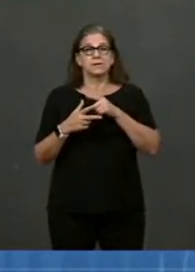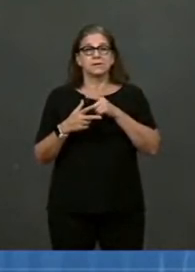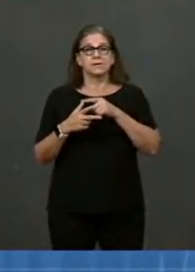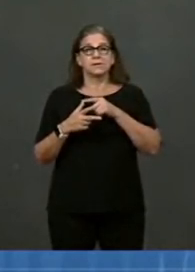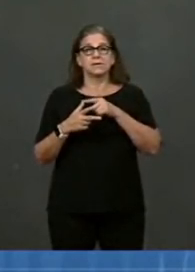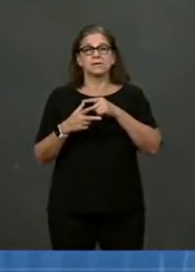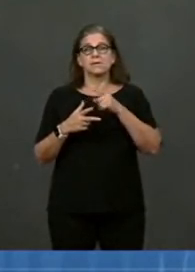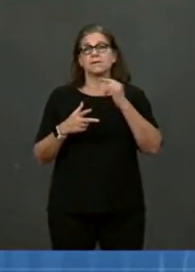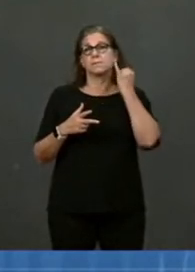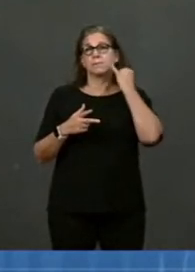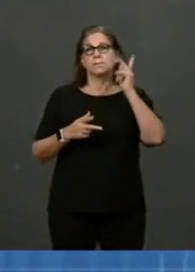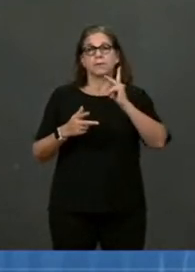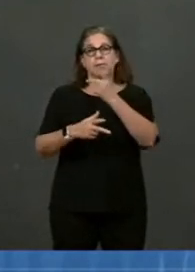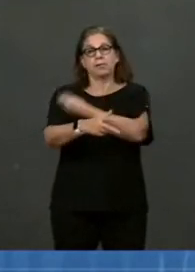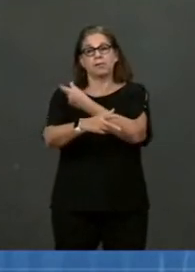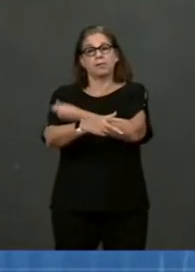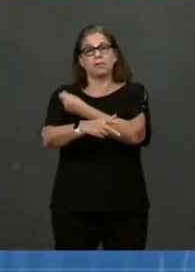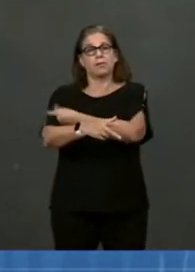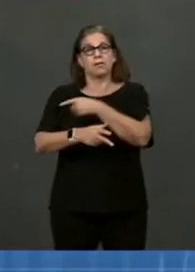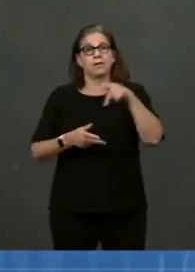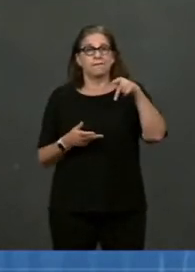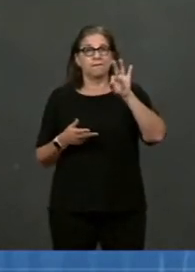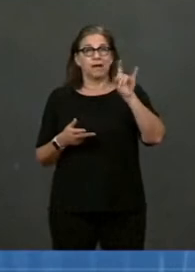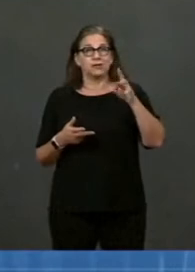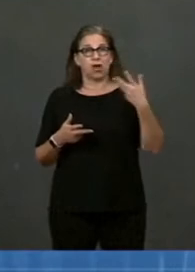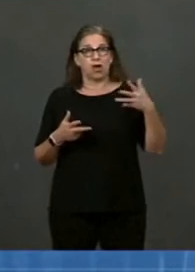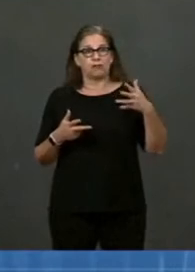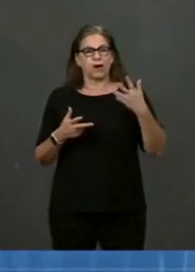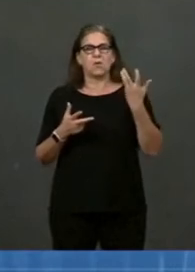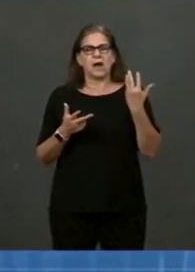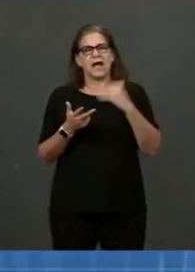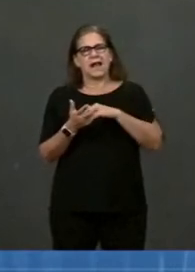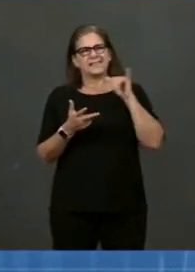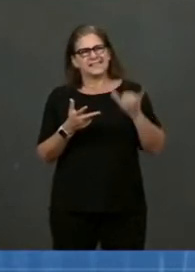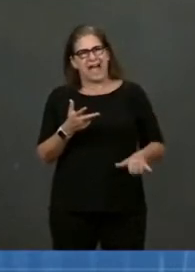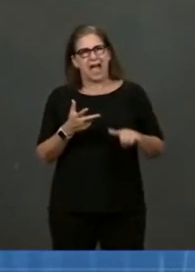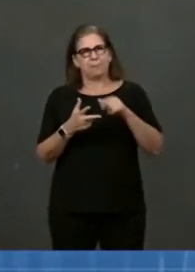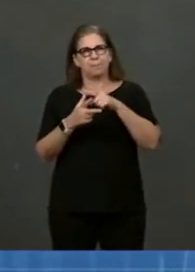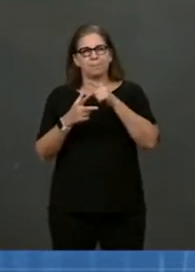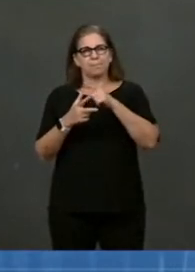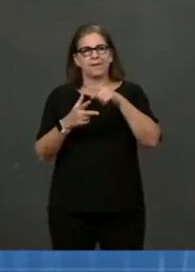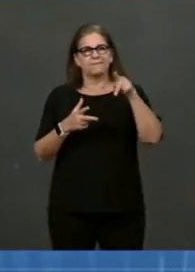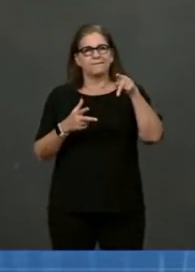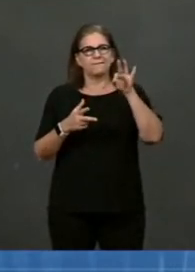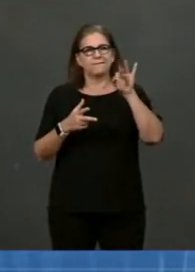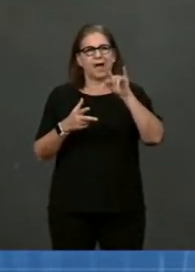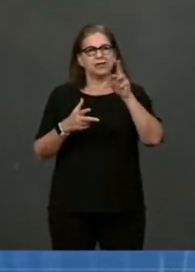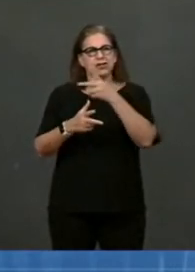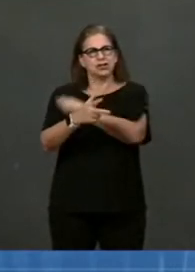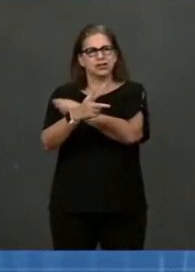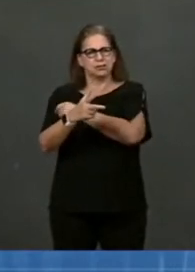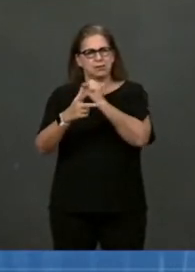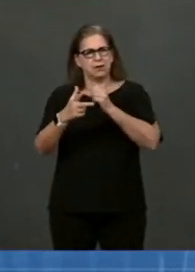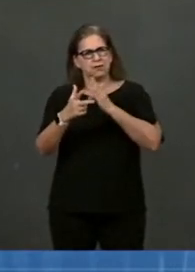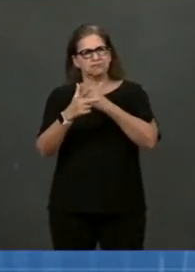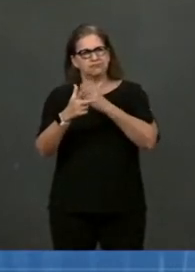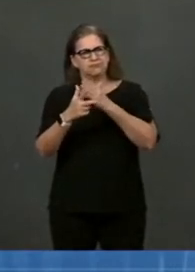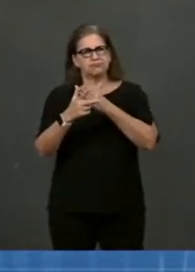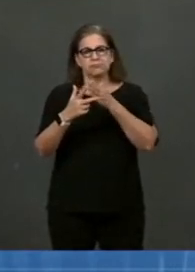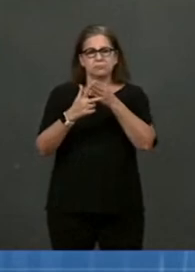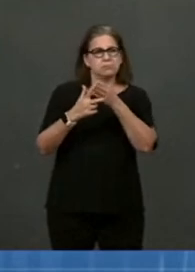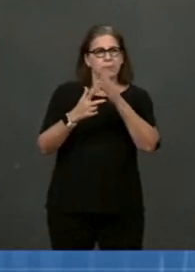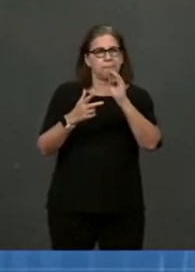perfectly fine. And now with 10 months of vaccine experience, some may have an express preference for one booster type